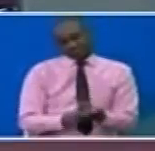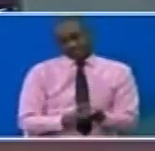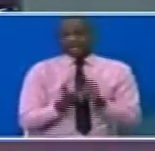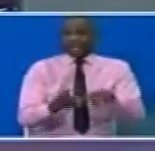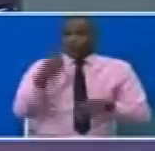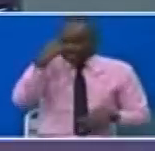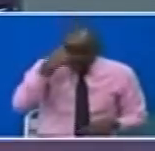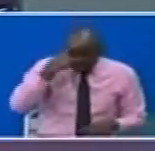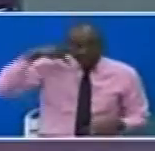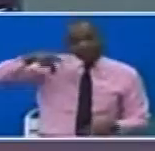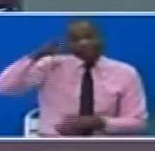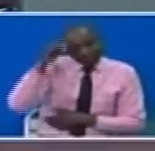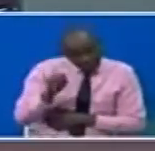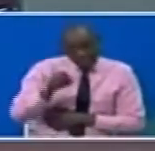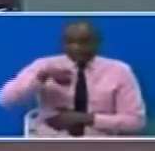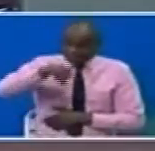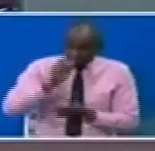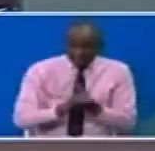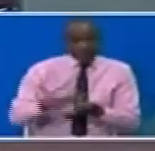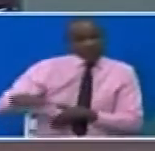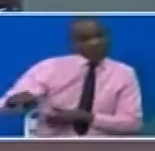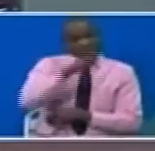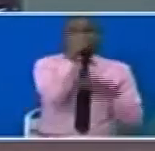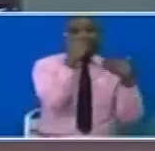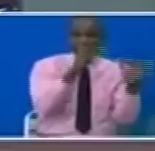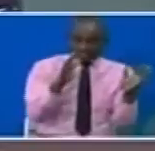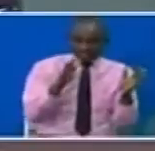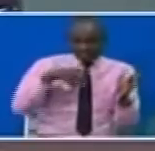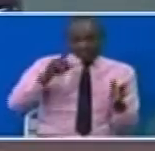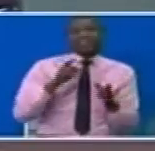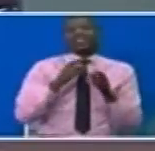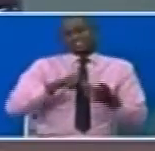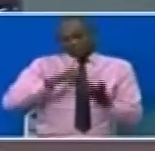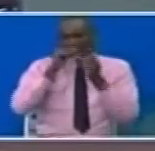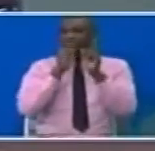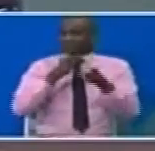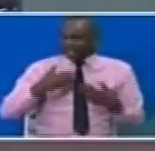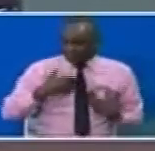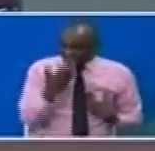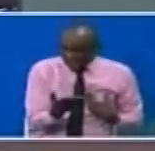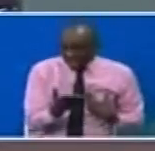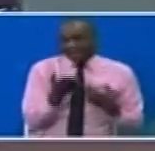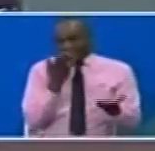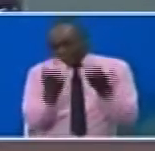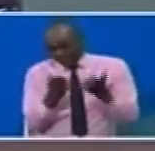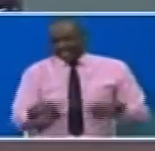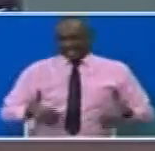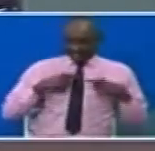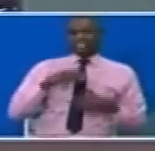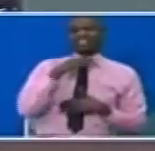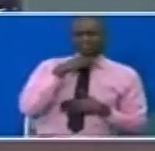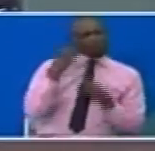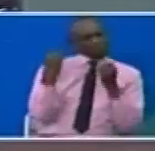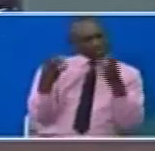Indian Prime Minister Narendra Modi has left Kenyans with a special gift that could well mean the difference between life and death